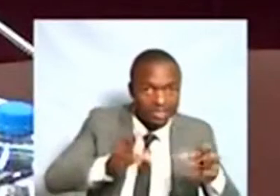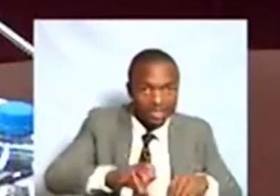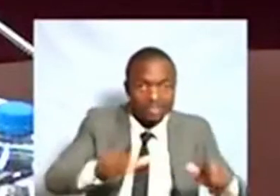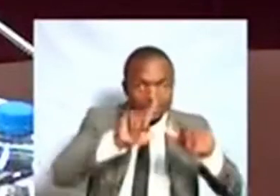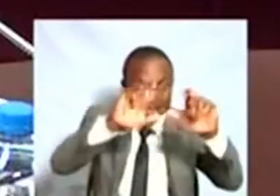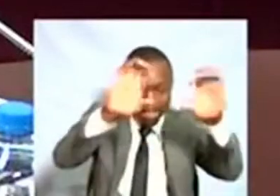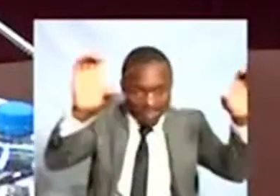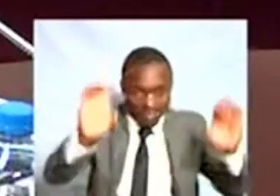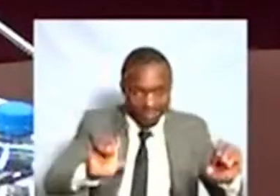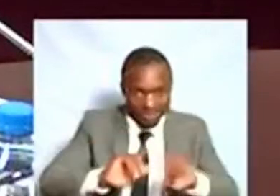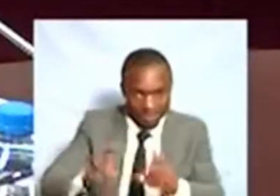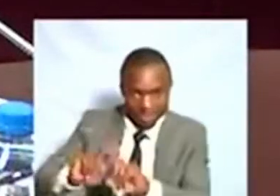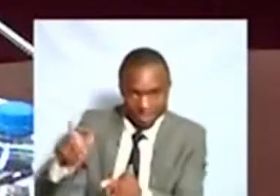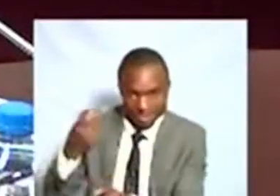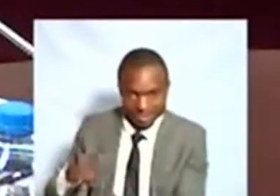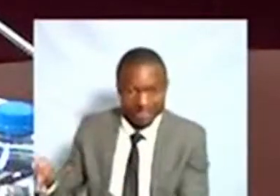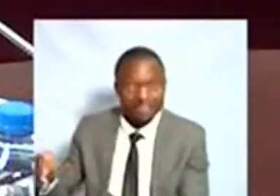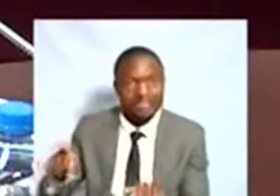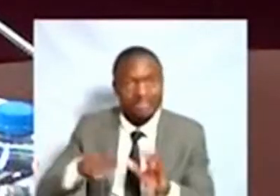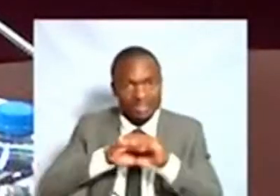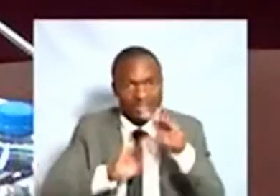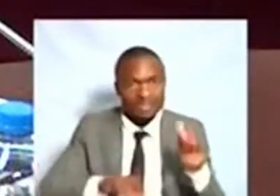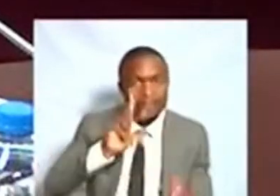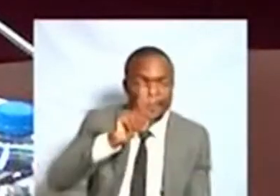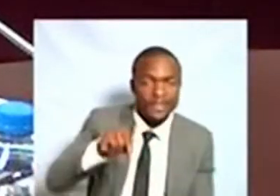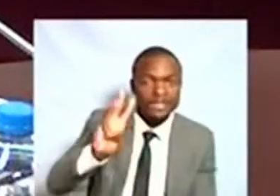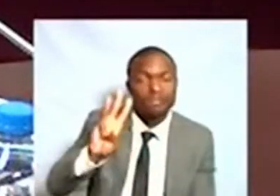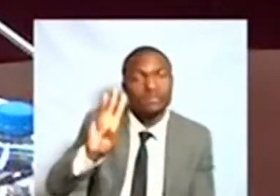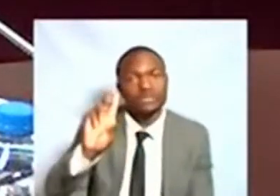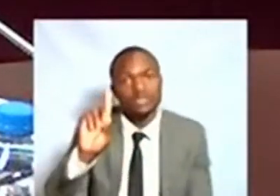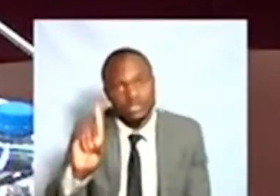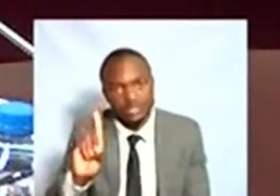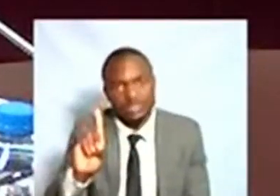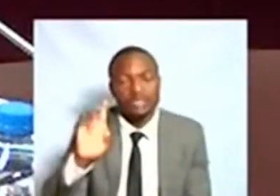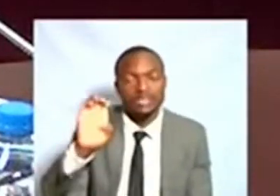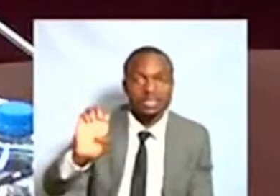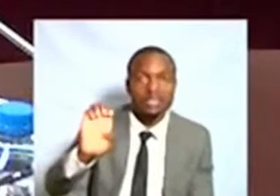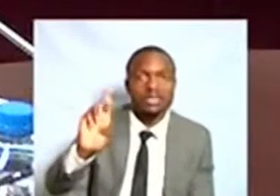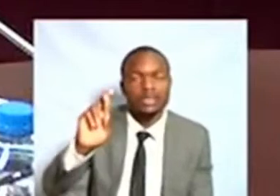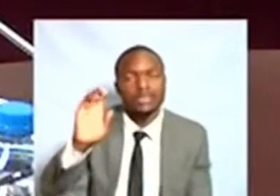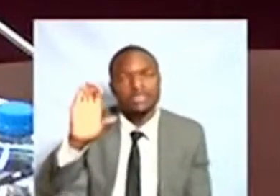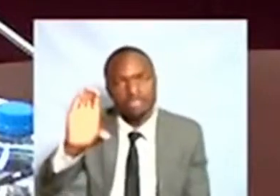various properties under minute number PWD